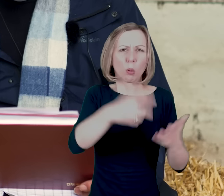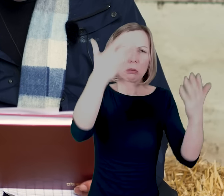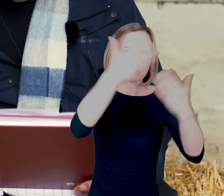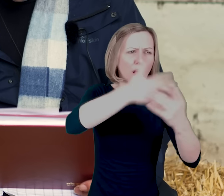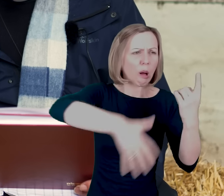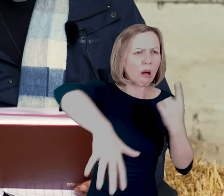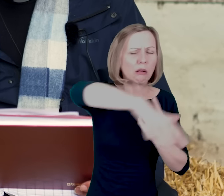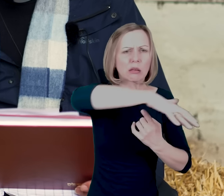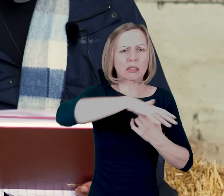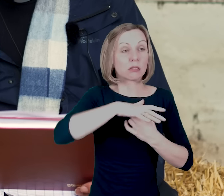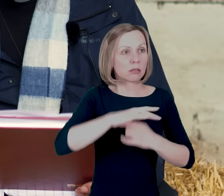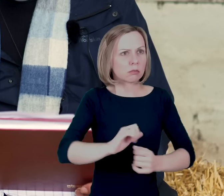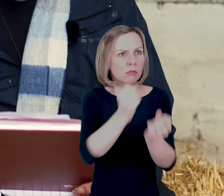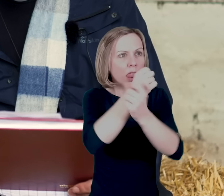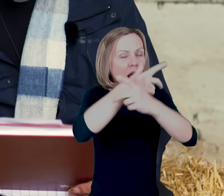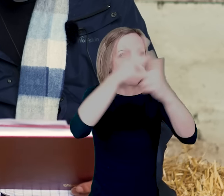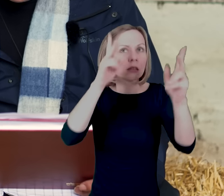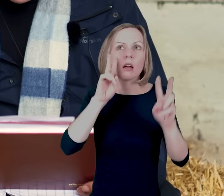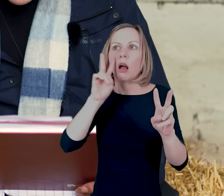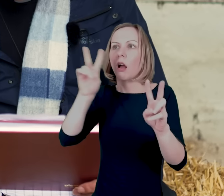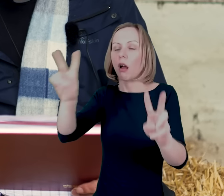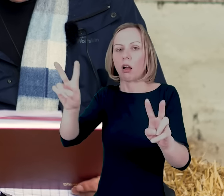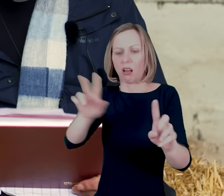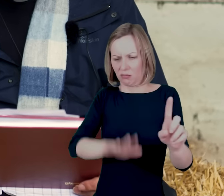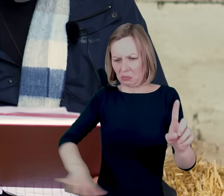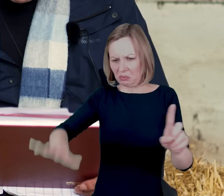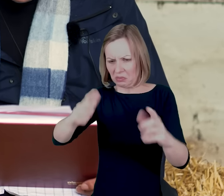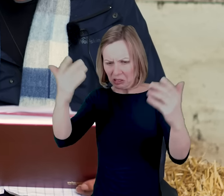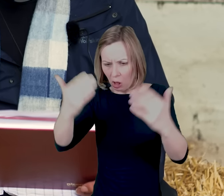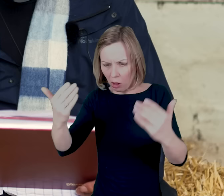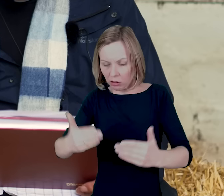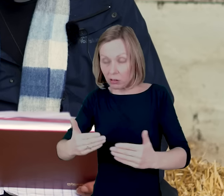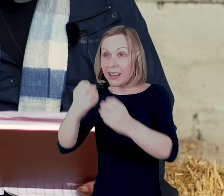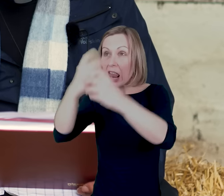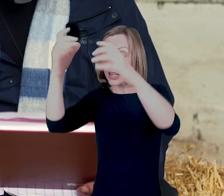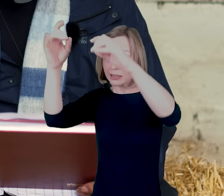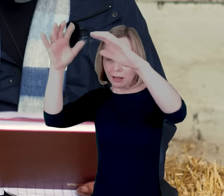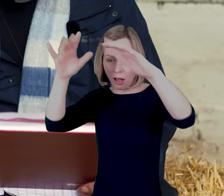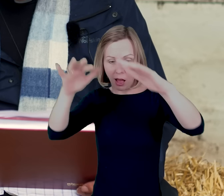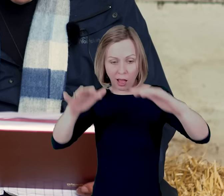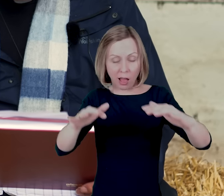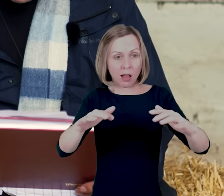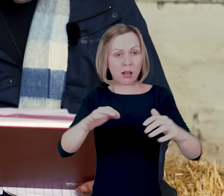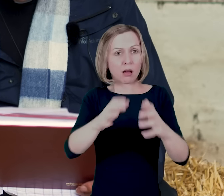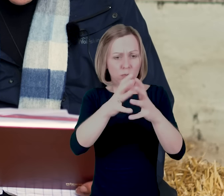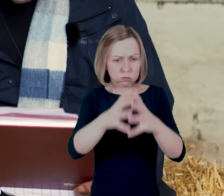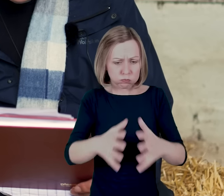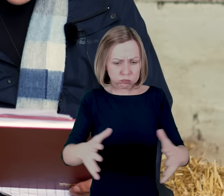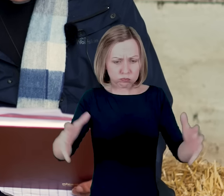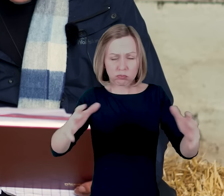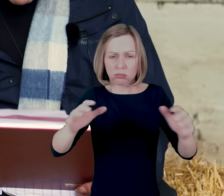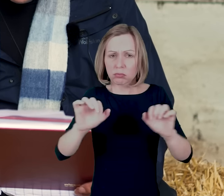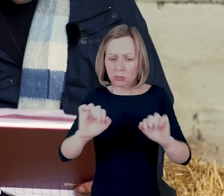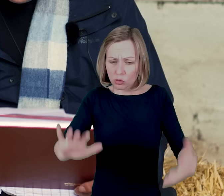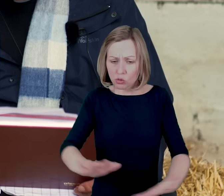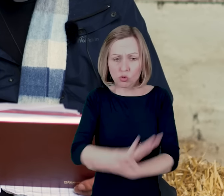seen a great light. Those who lived in a land of darkness, on them light has shined. You have multiplied the